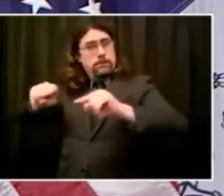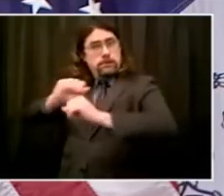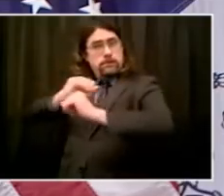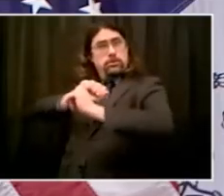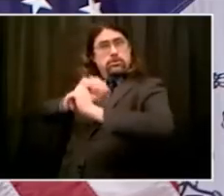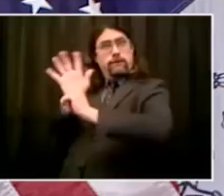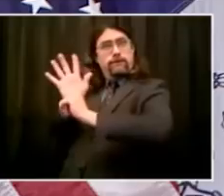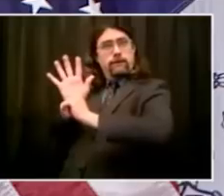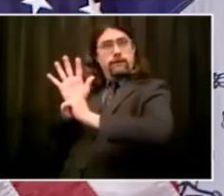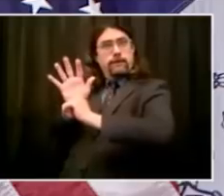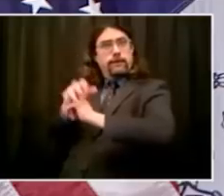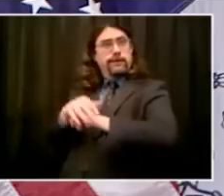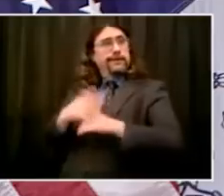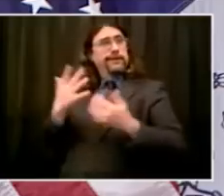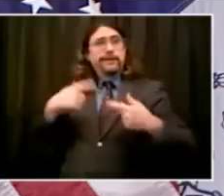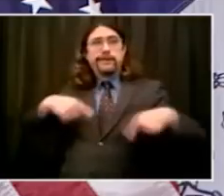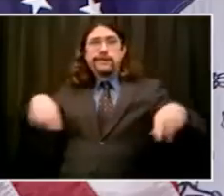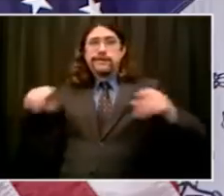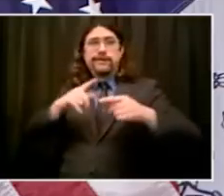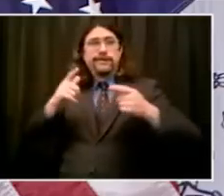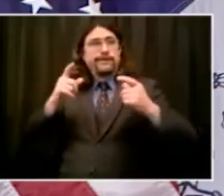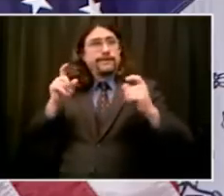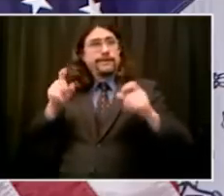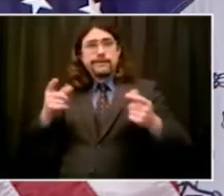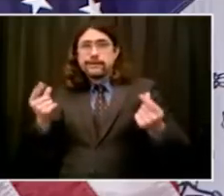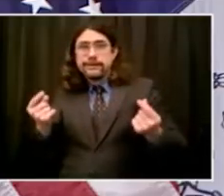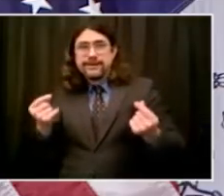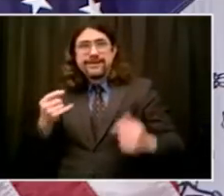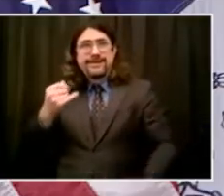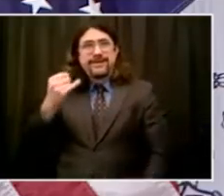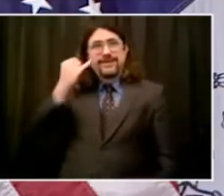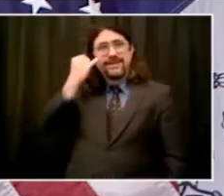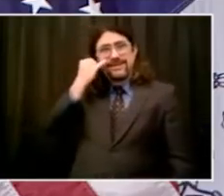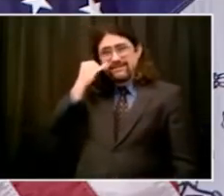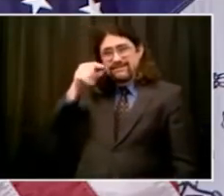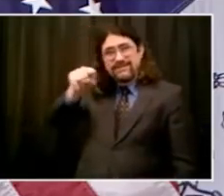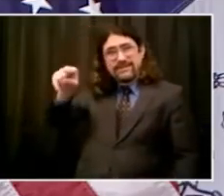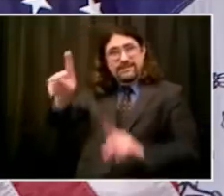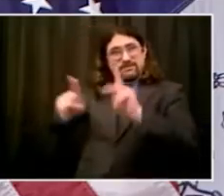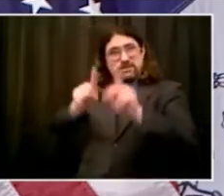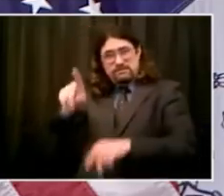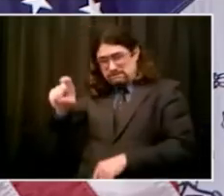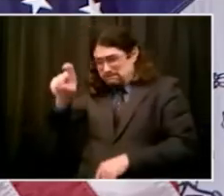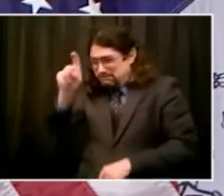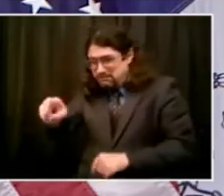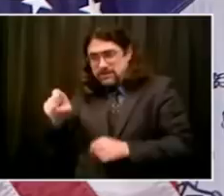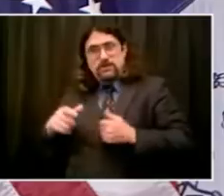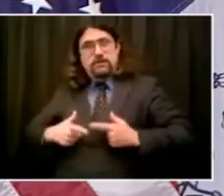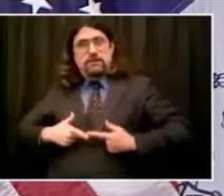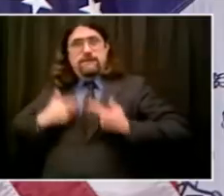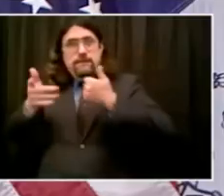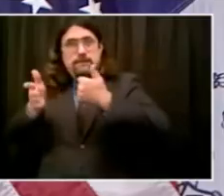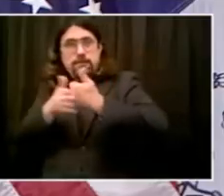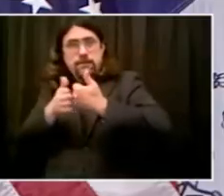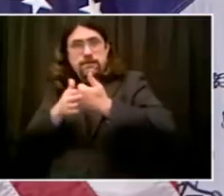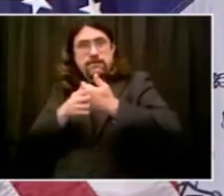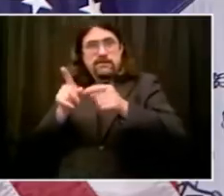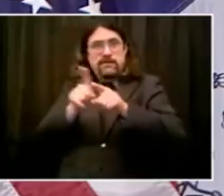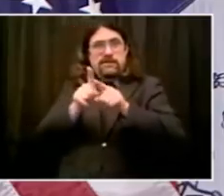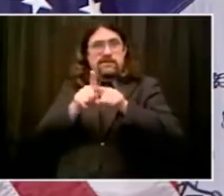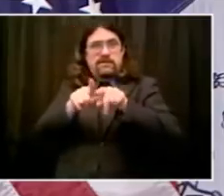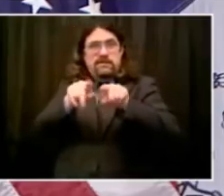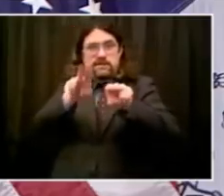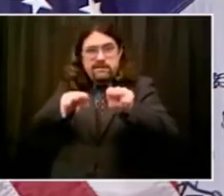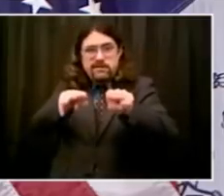do to make sure there's PPEs for the folks who work there and people need it, testing, all